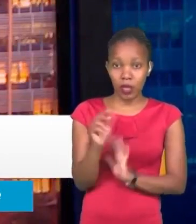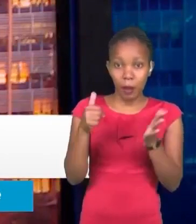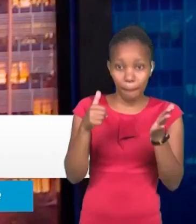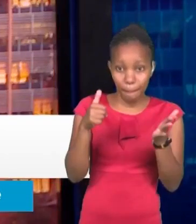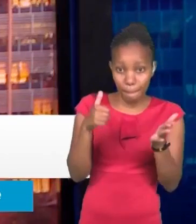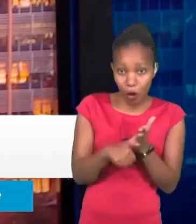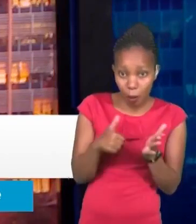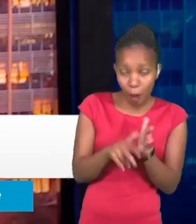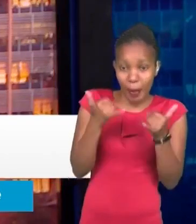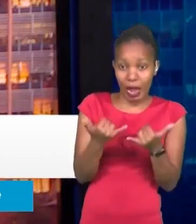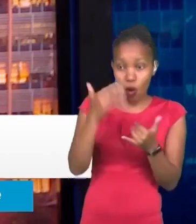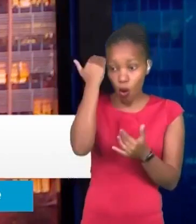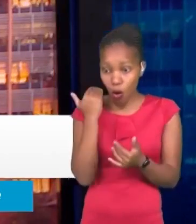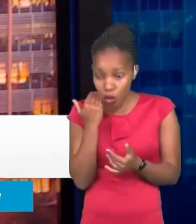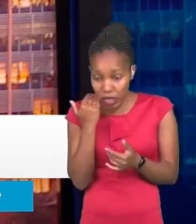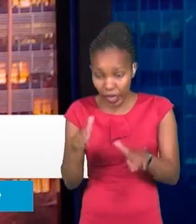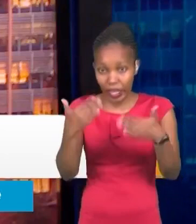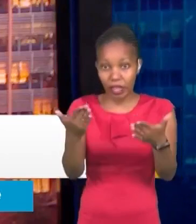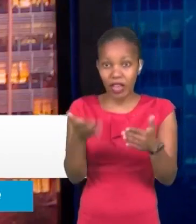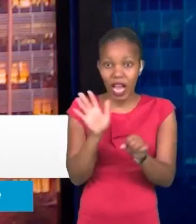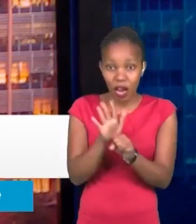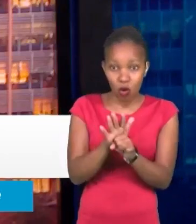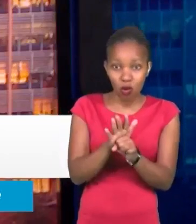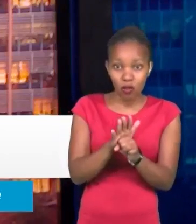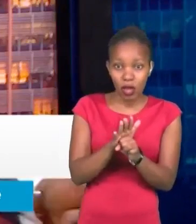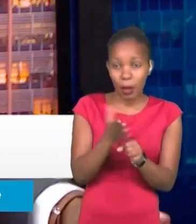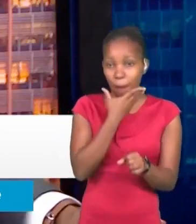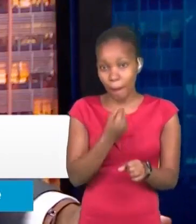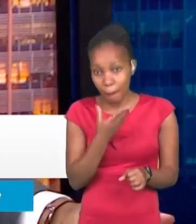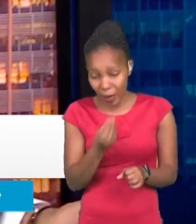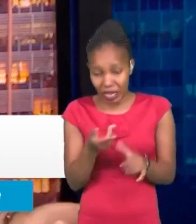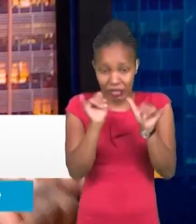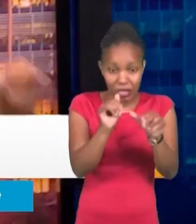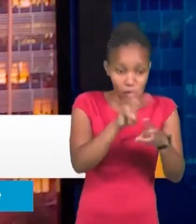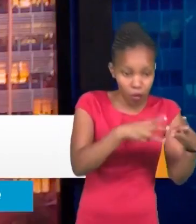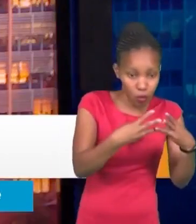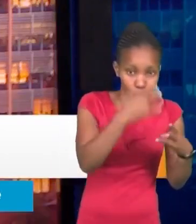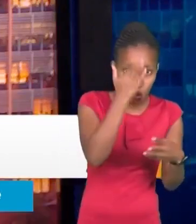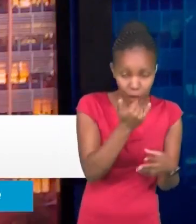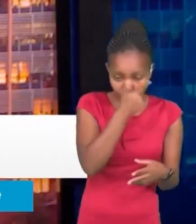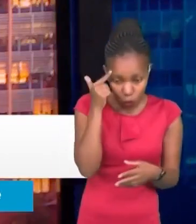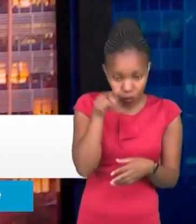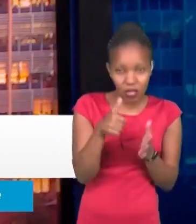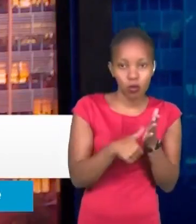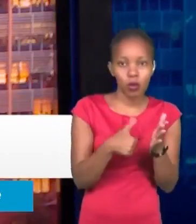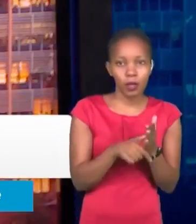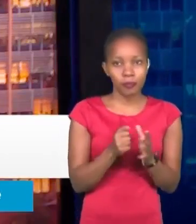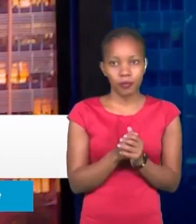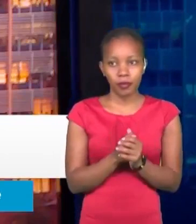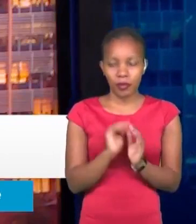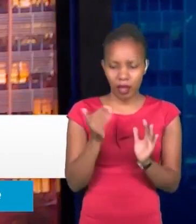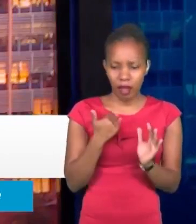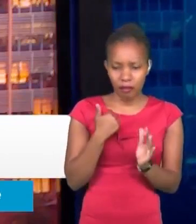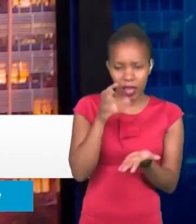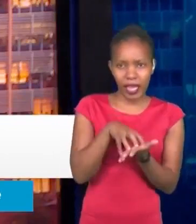problem that now the Court of Appeal was raising, that a lot of young men are languishing in prisons because of this. Look at that. There's a particular